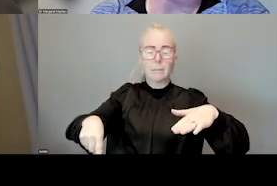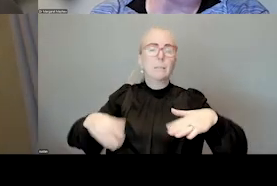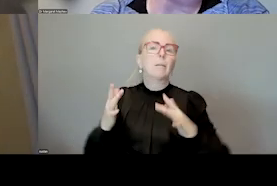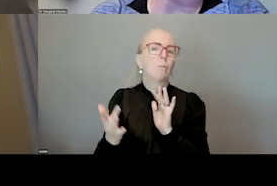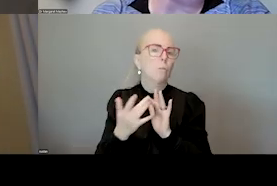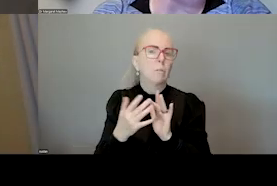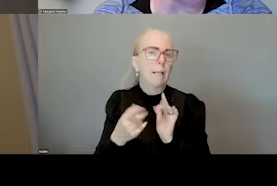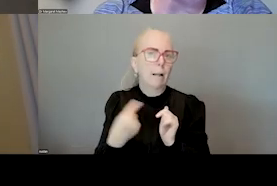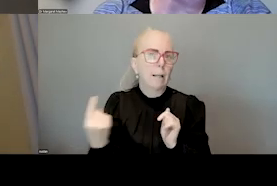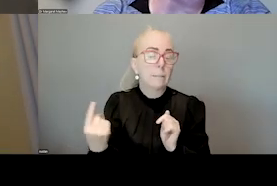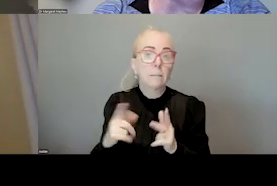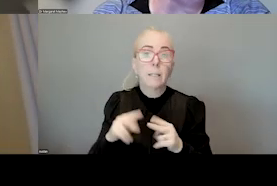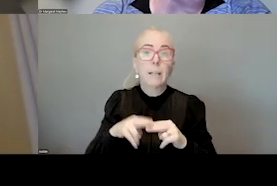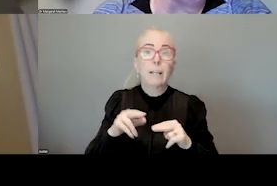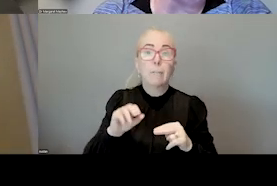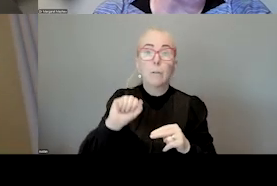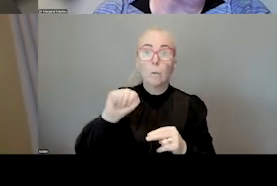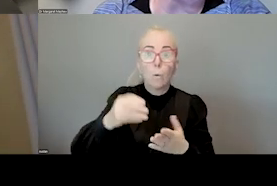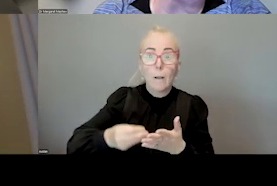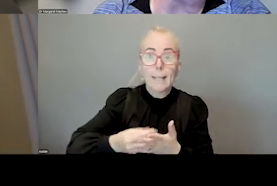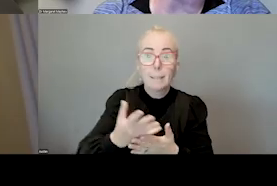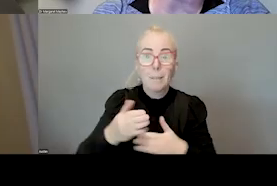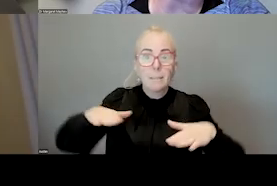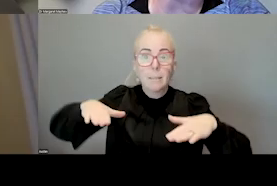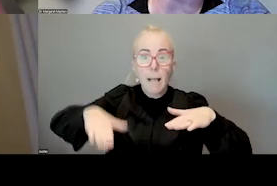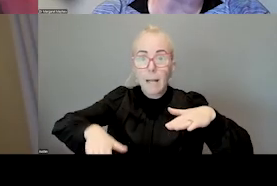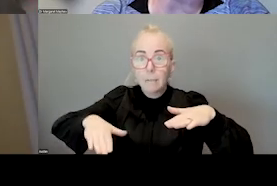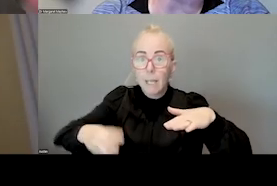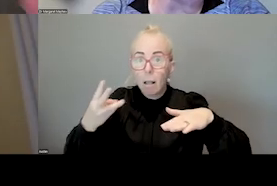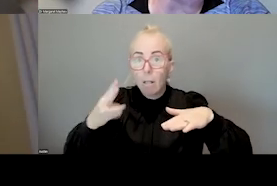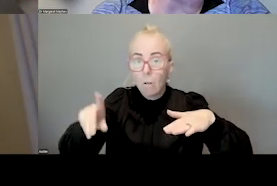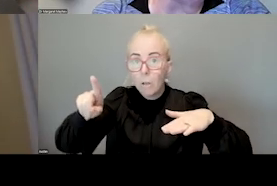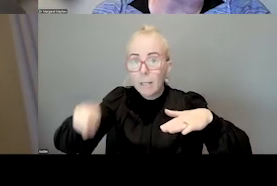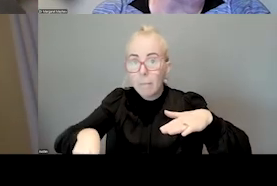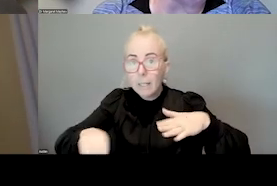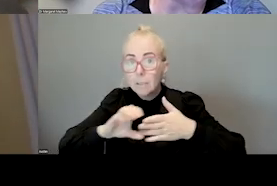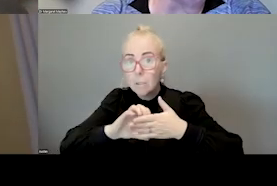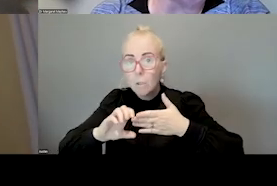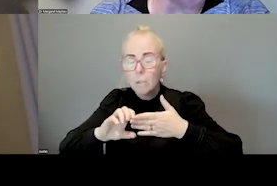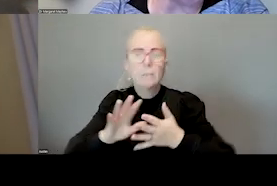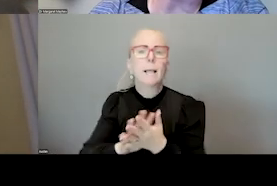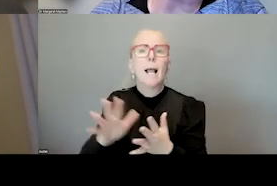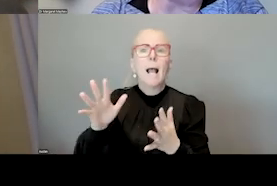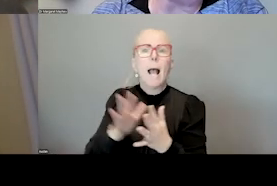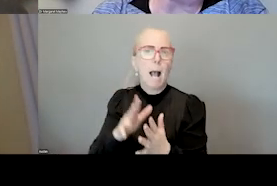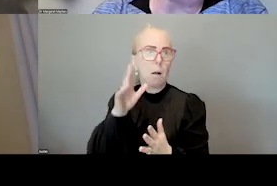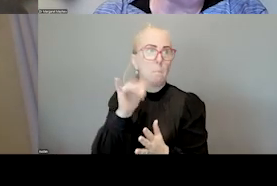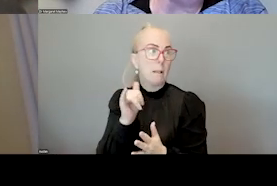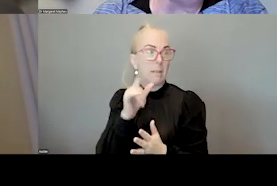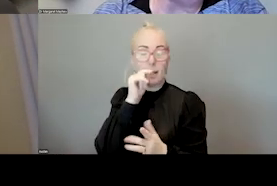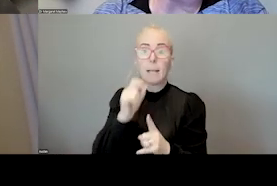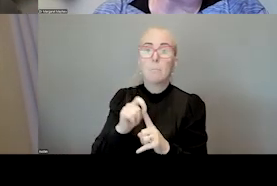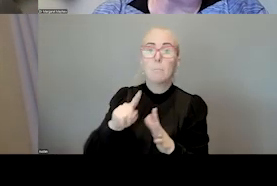total expenses is less than $30,000, think about ways in which you can increase the size and scale of the project or the duration of